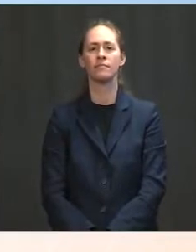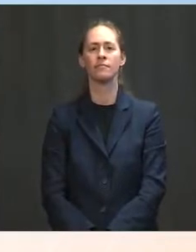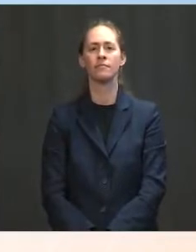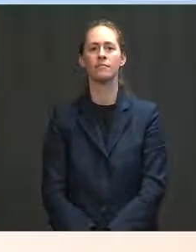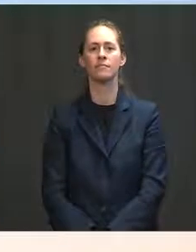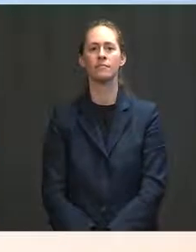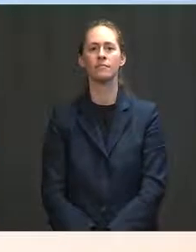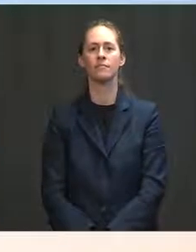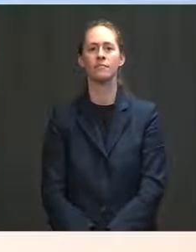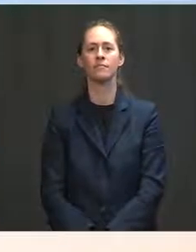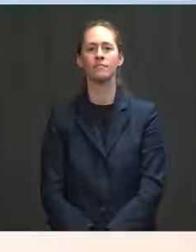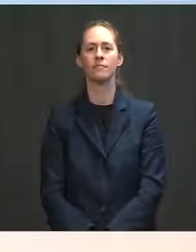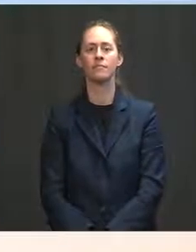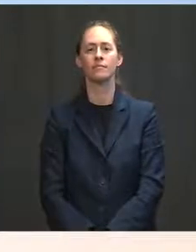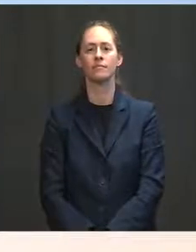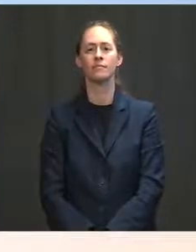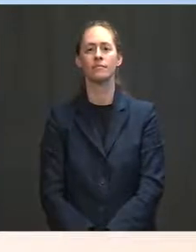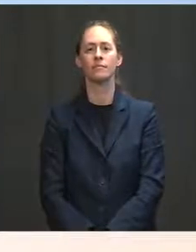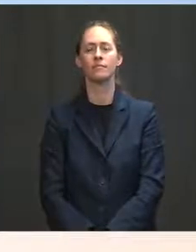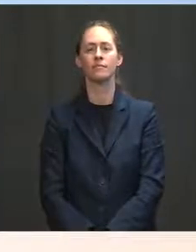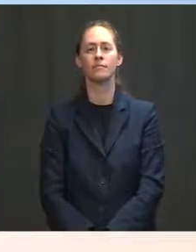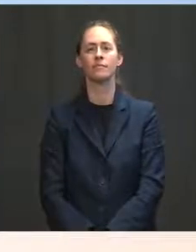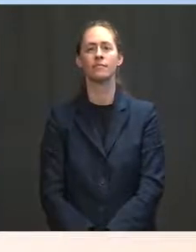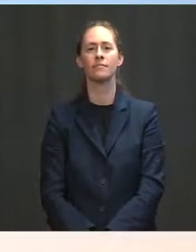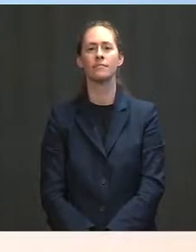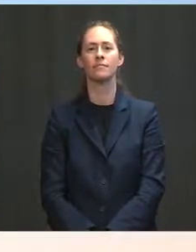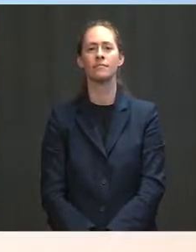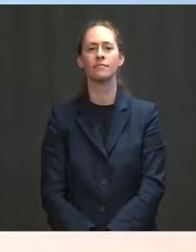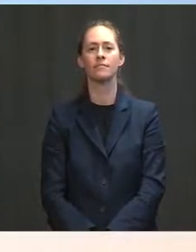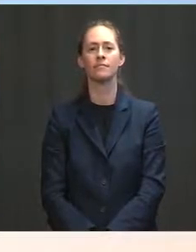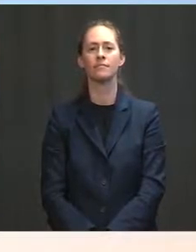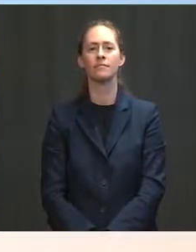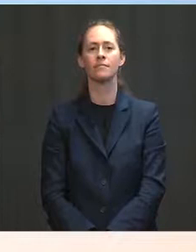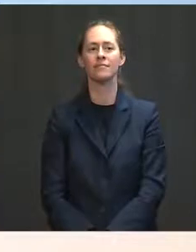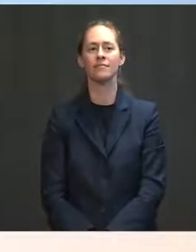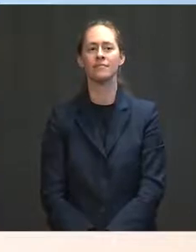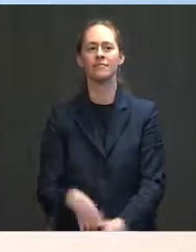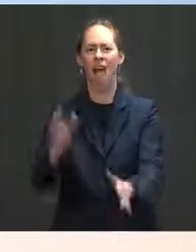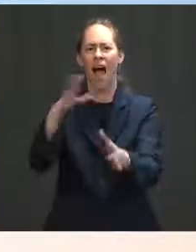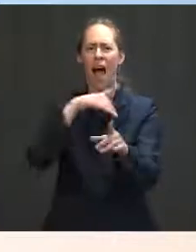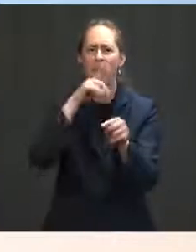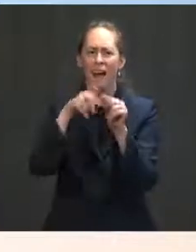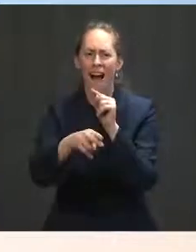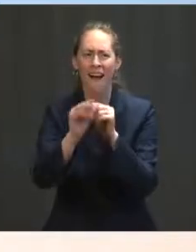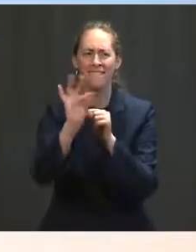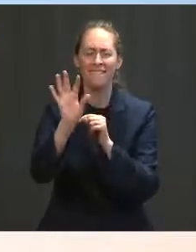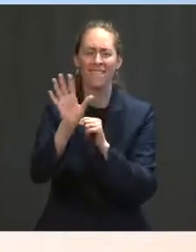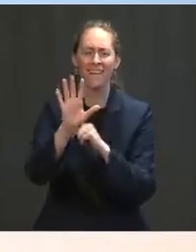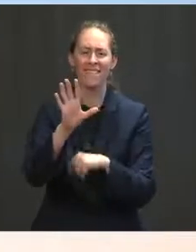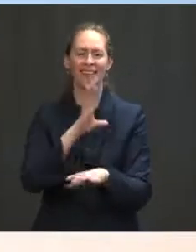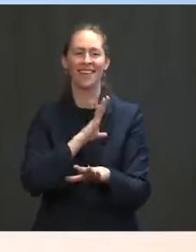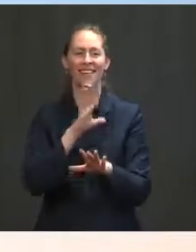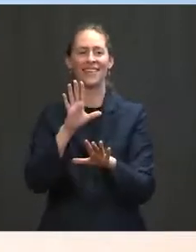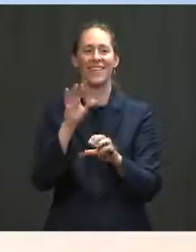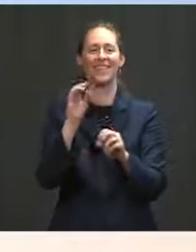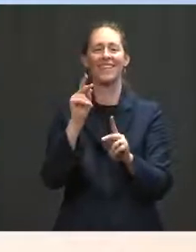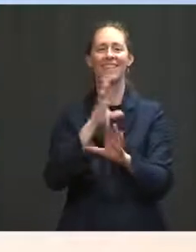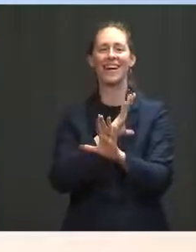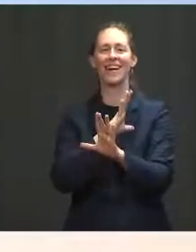of them to make sure I get them in. Go ahead. I'm not going to cut you off, Lynn. I know better than that. Go ahead. I appreciate it.